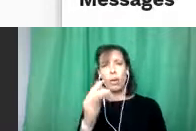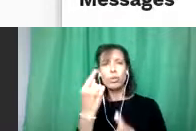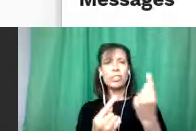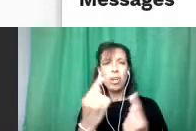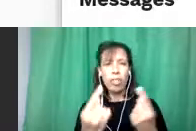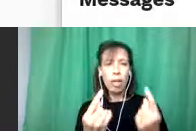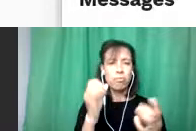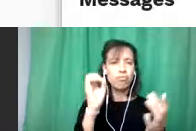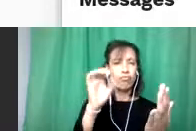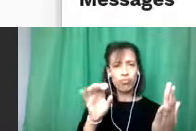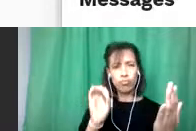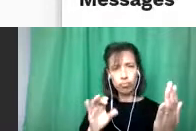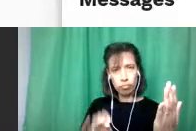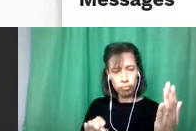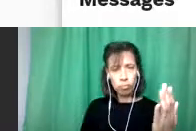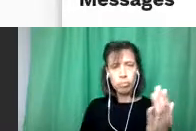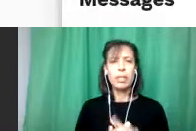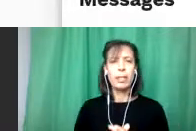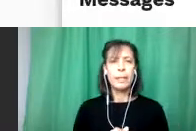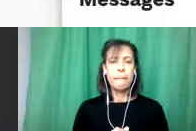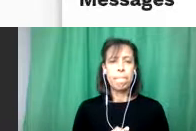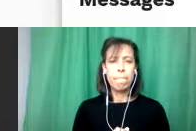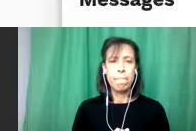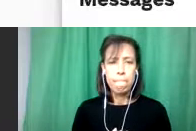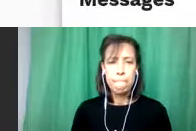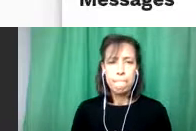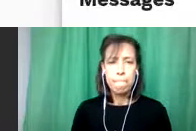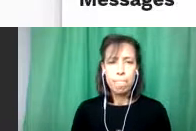And then we've got